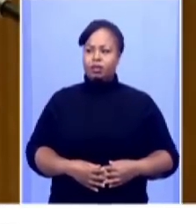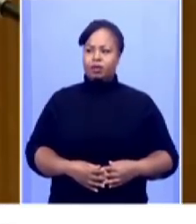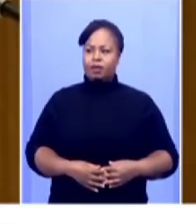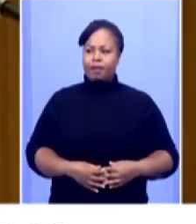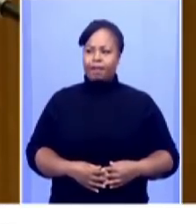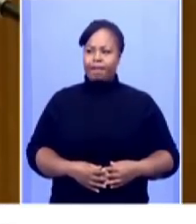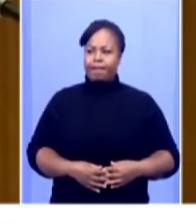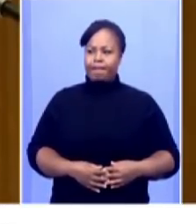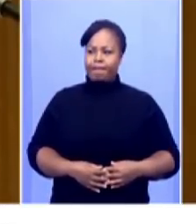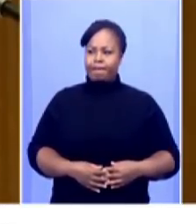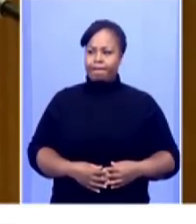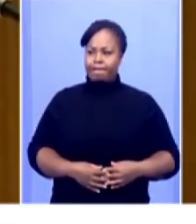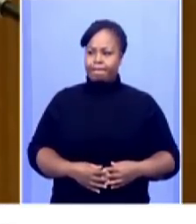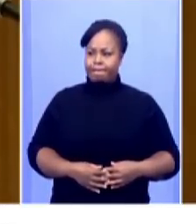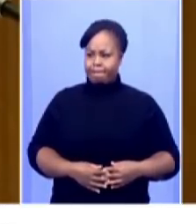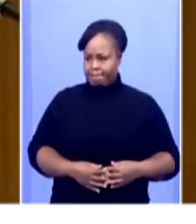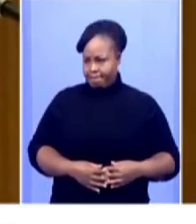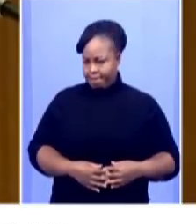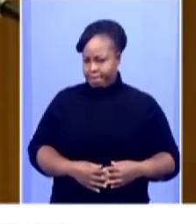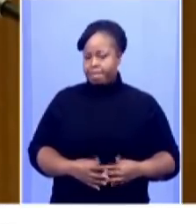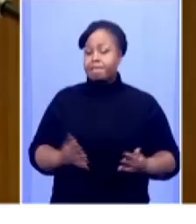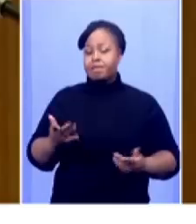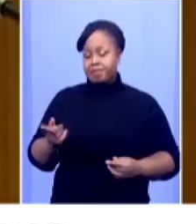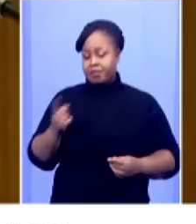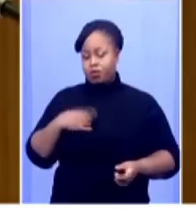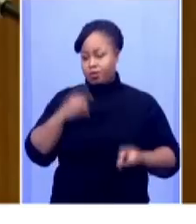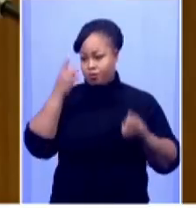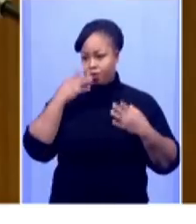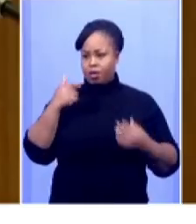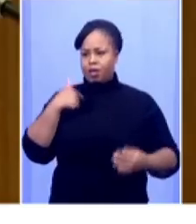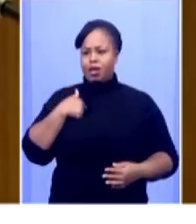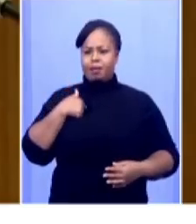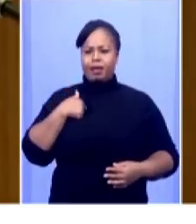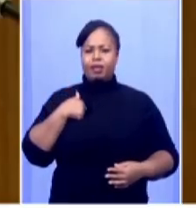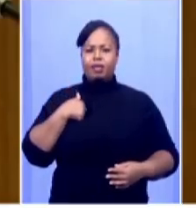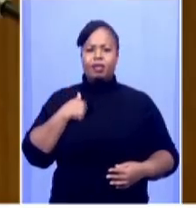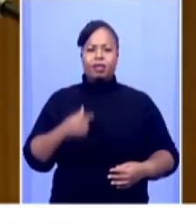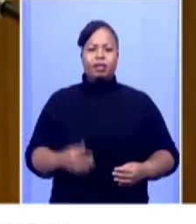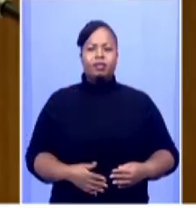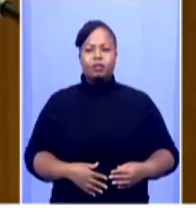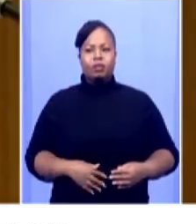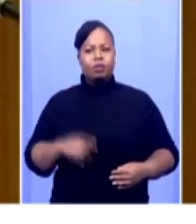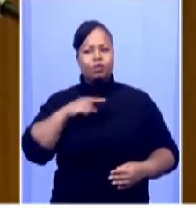Right. It has been indicated to me that the parties request by